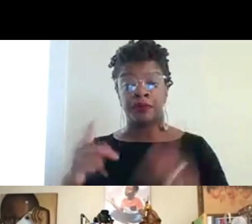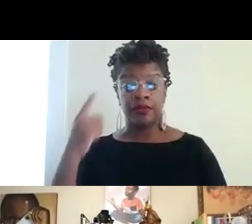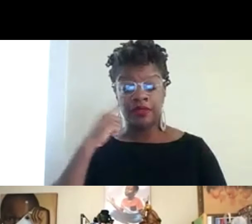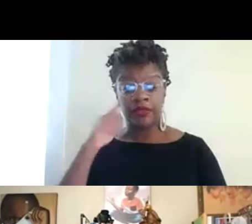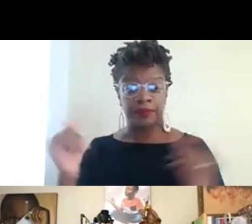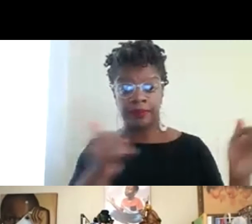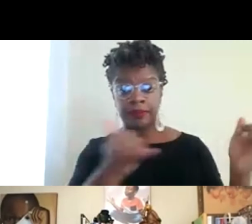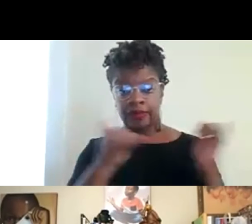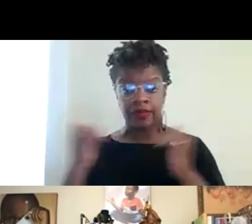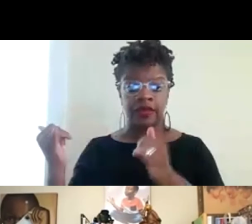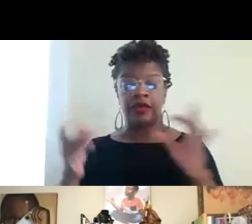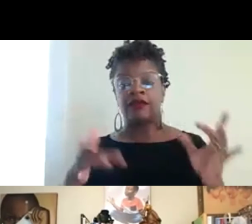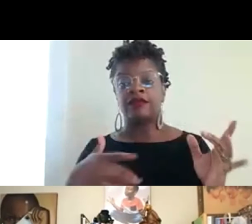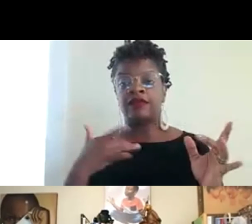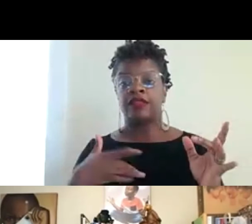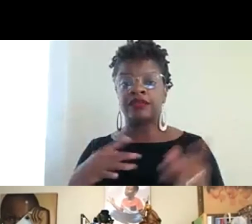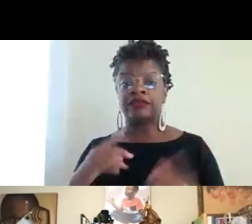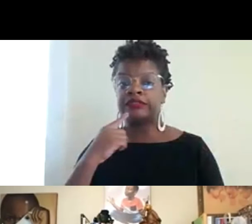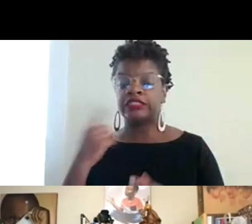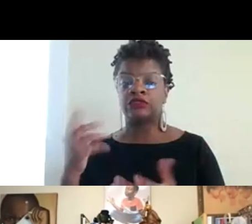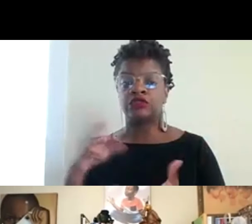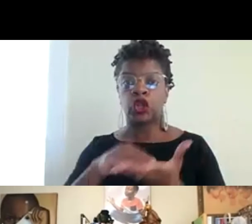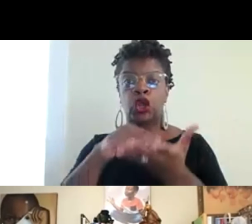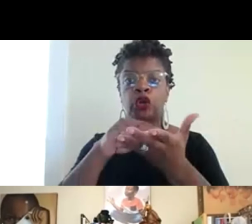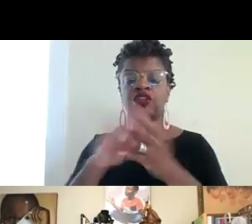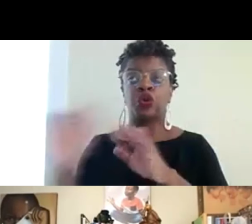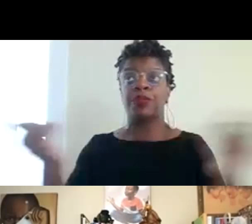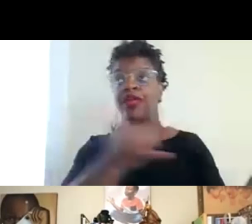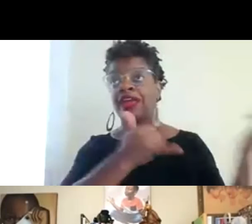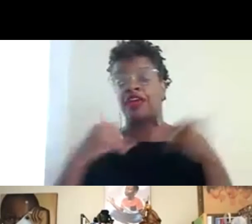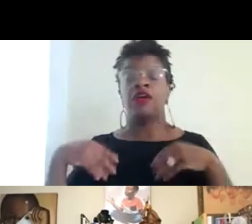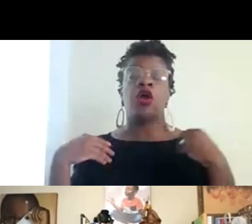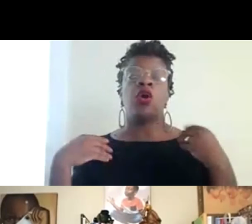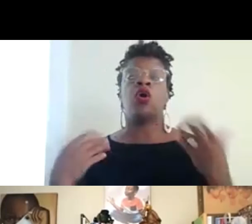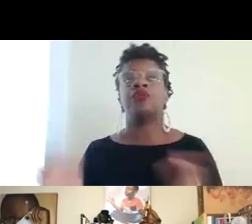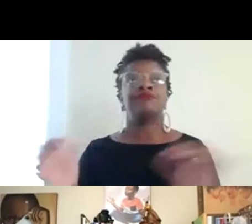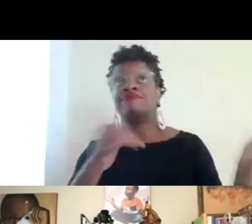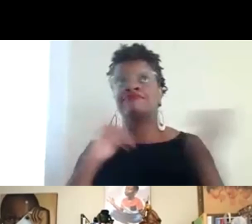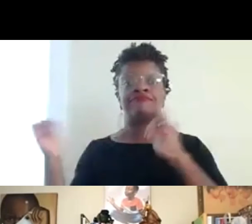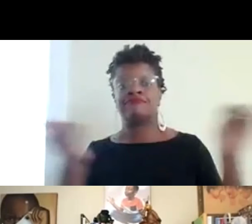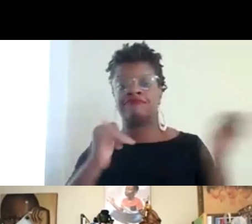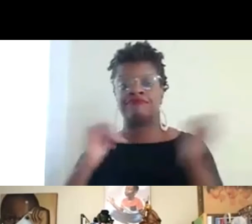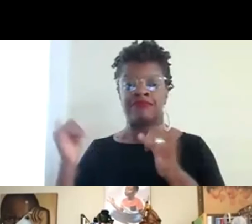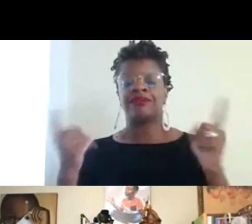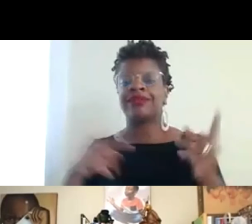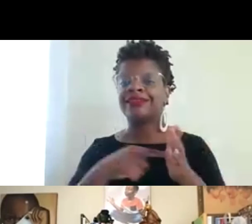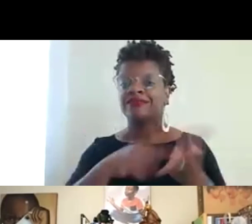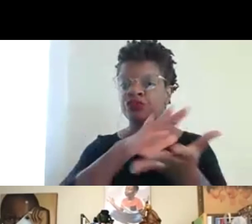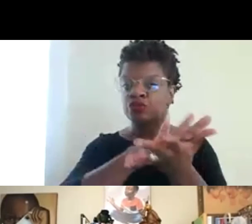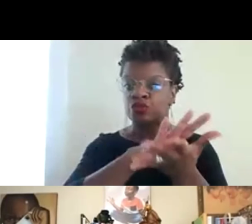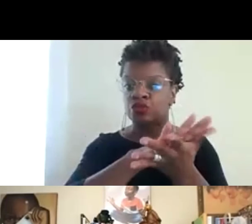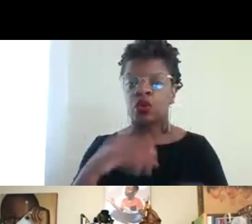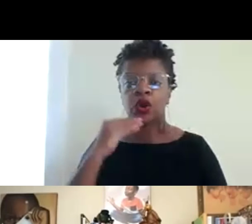sort of relief from serious work in which children are engaged within the context of school or at